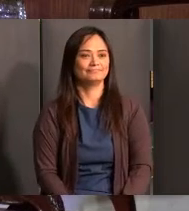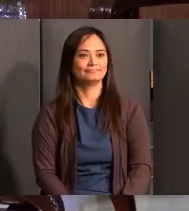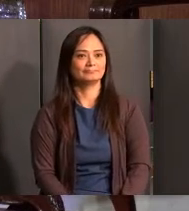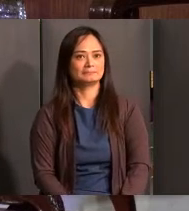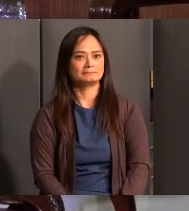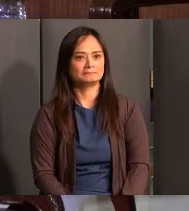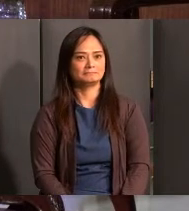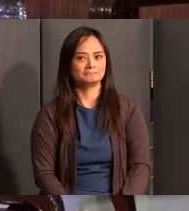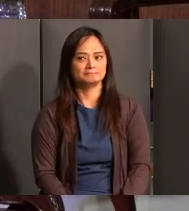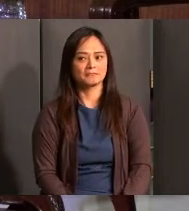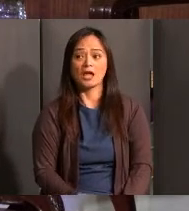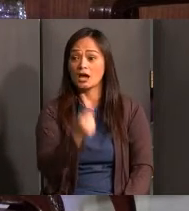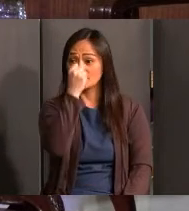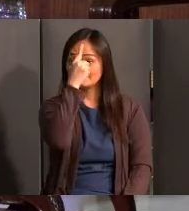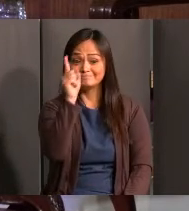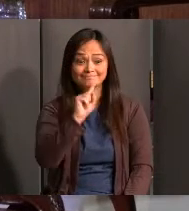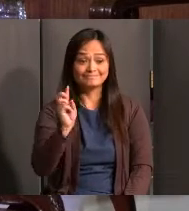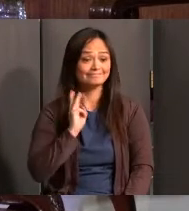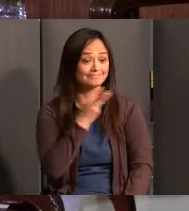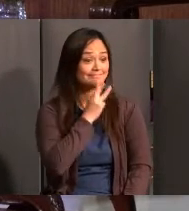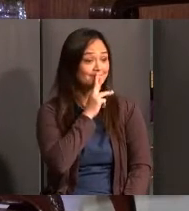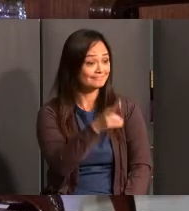Do you understand what we are?